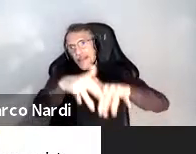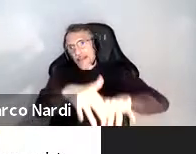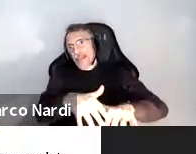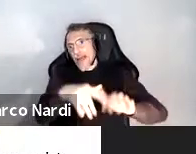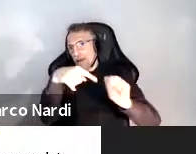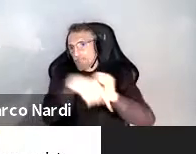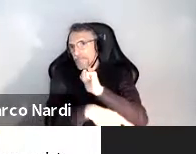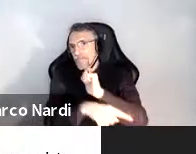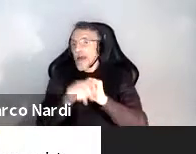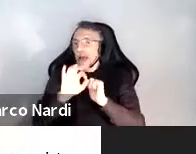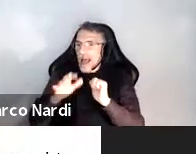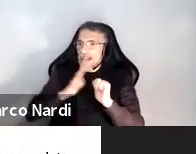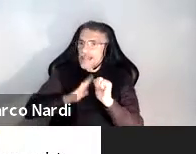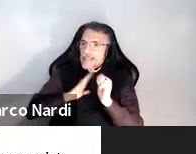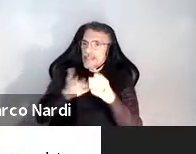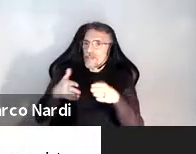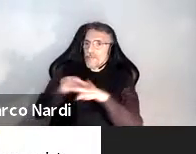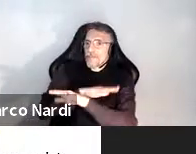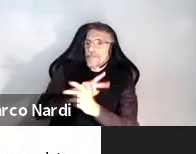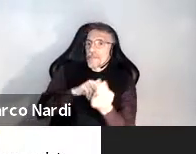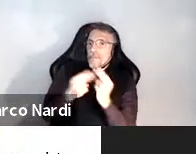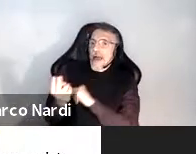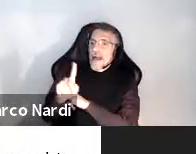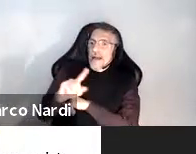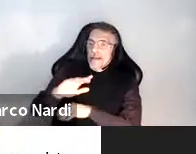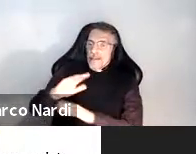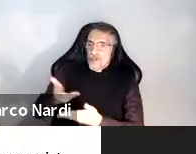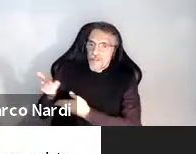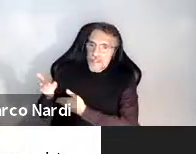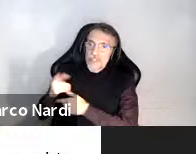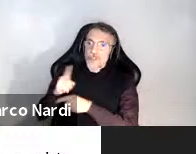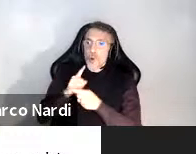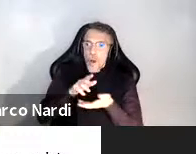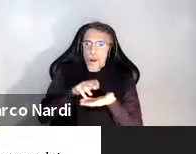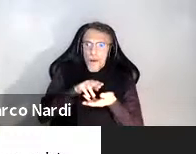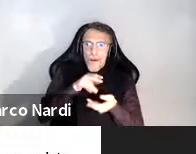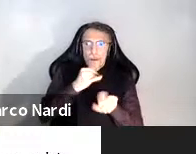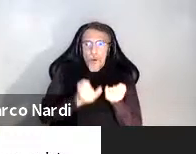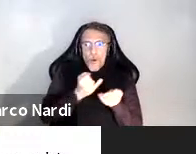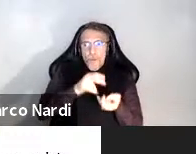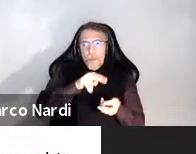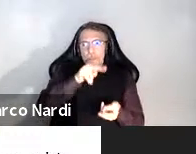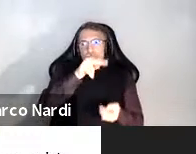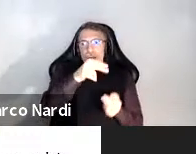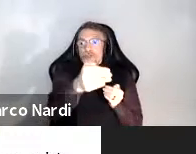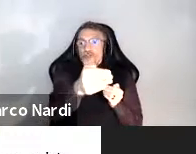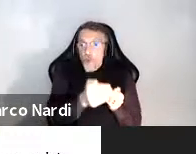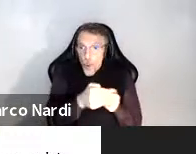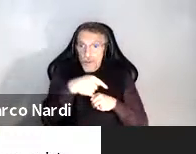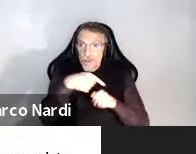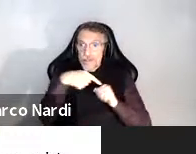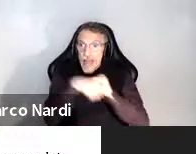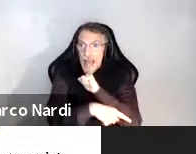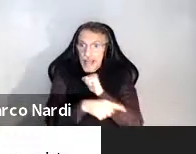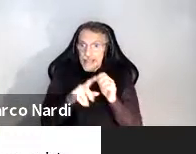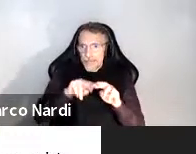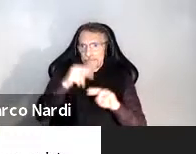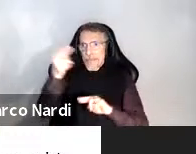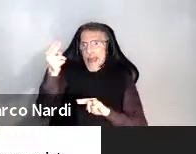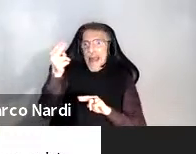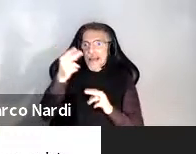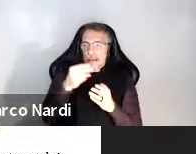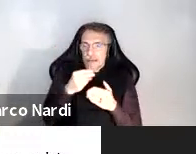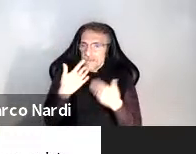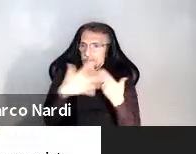debt service. And with increasing accumulation of debt, especially the short-term debt, definitely the countries will not be able